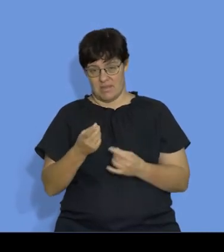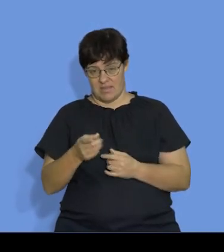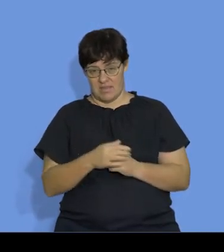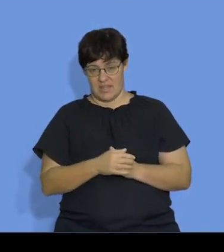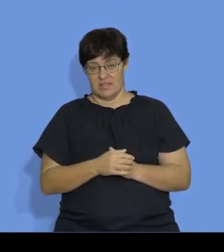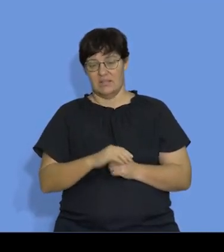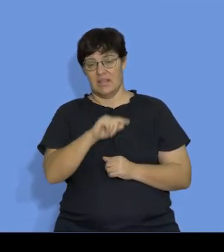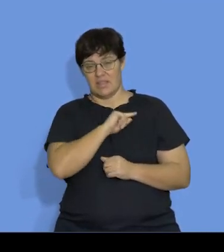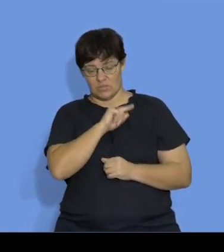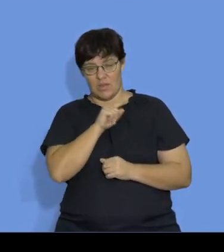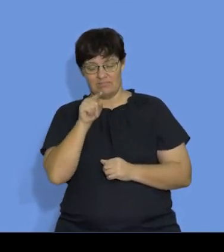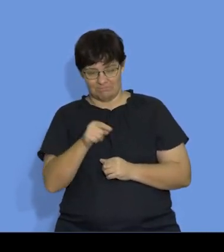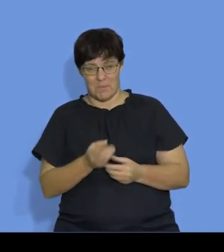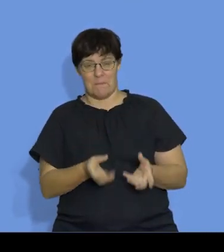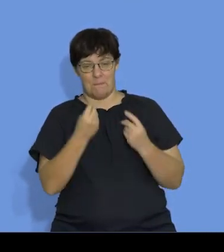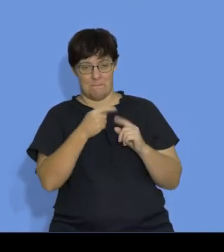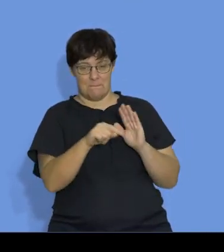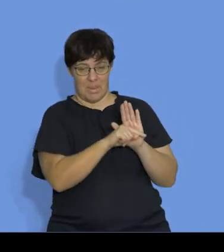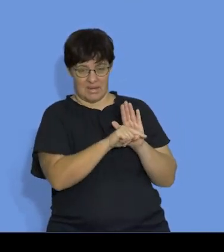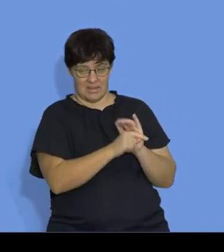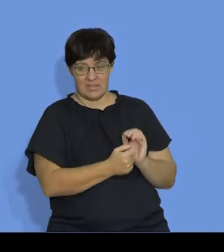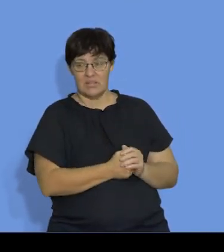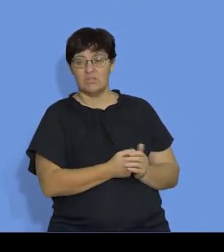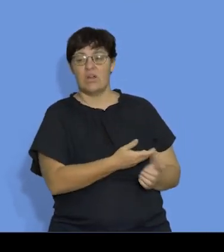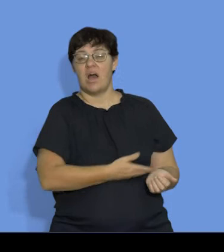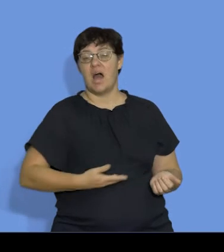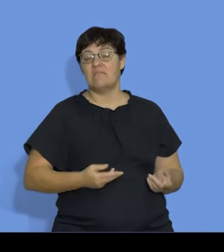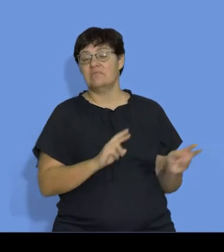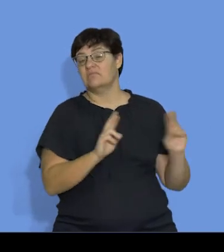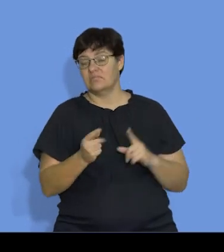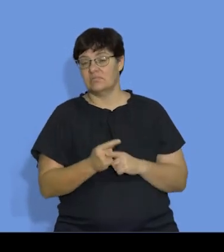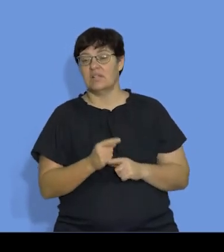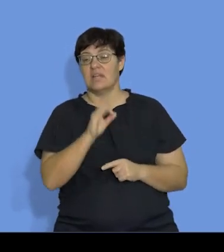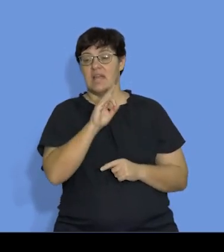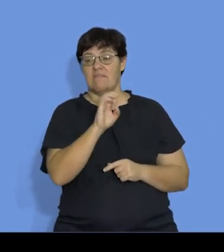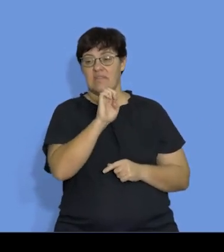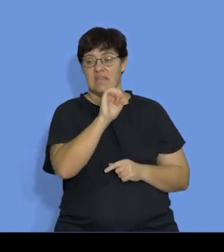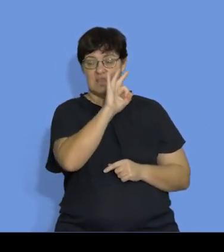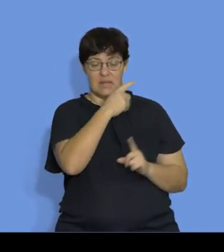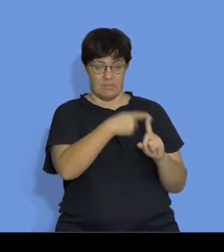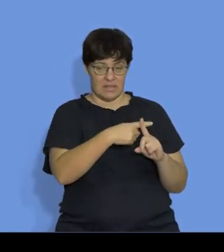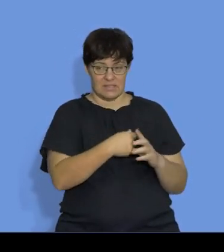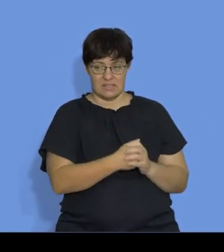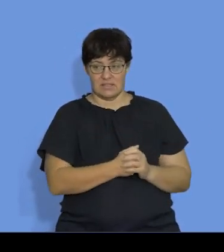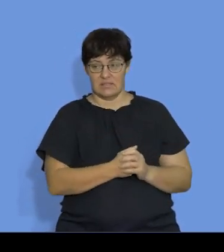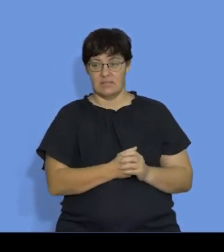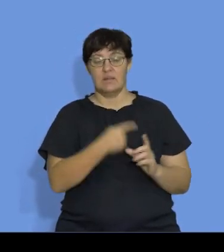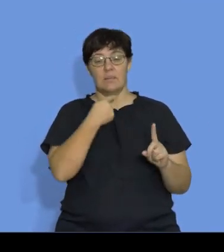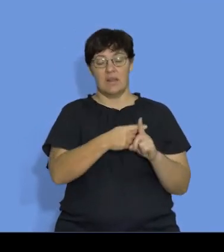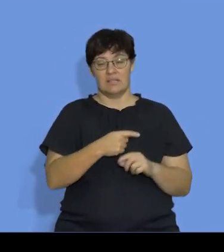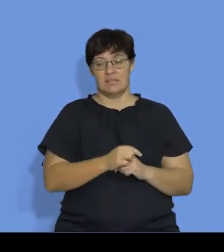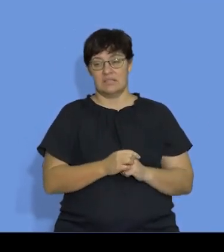substance has gained. So the half reaction that's relevant is going to be iron 3, okay, plus